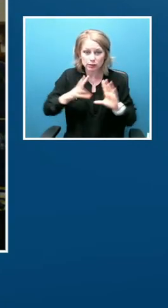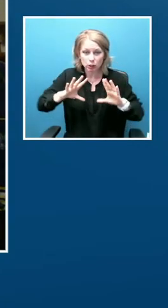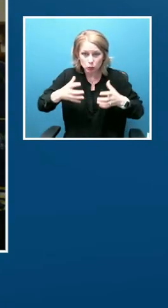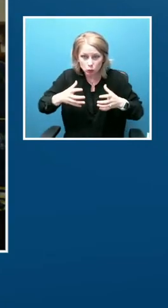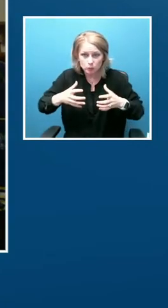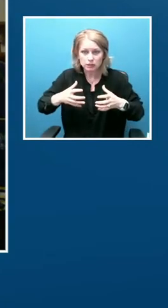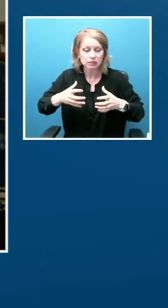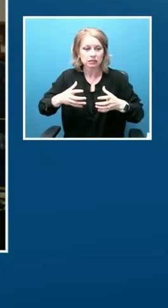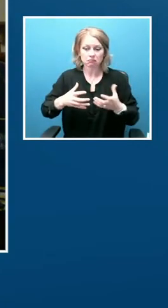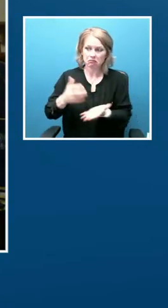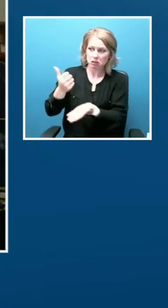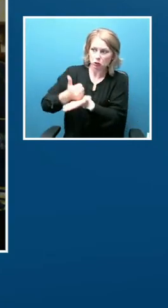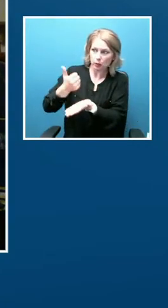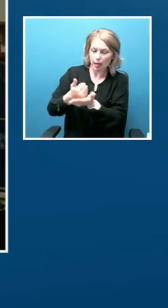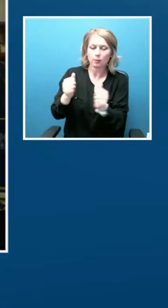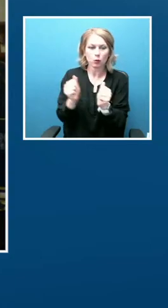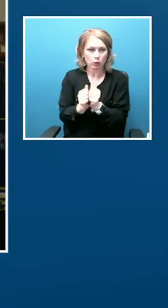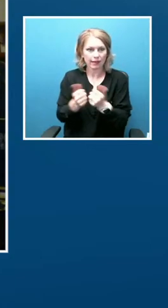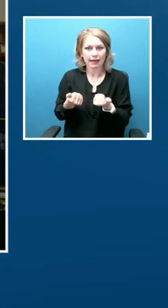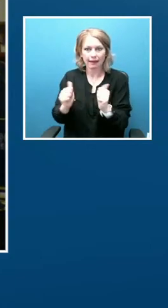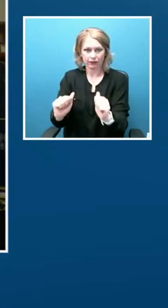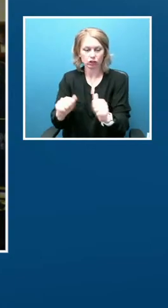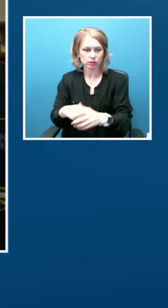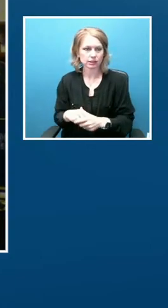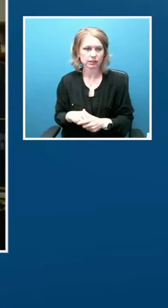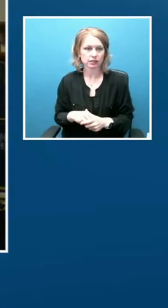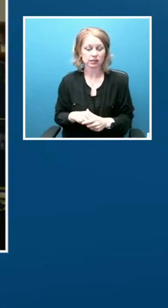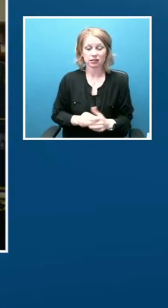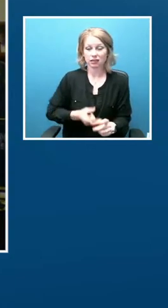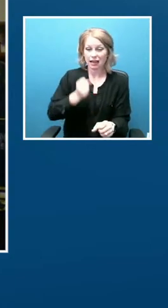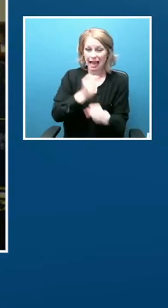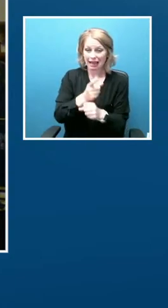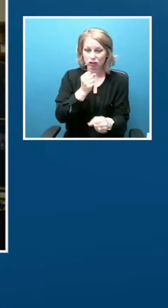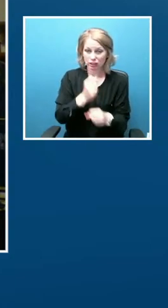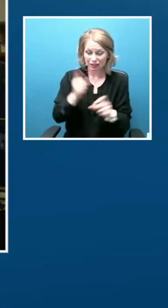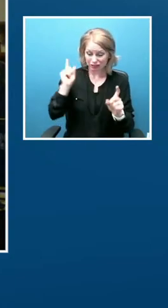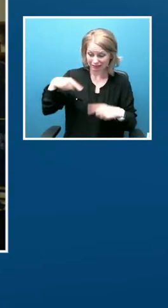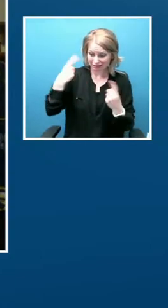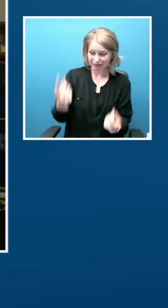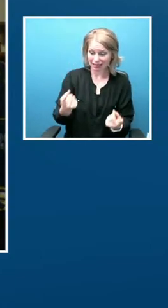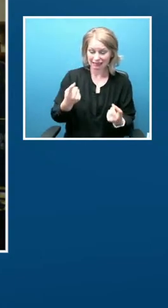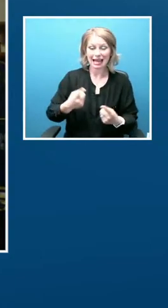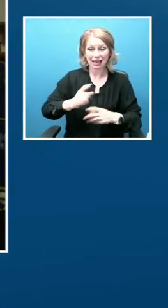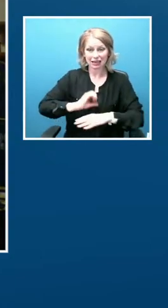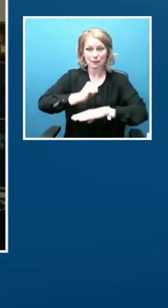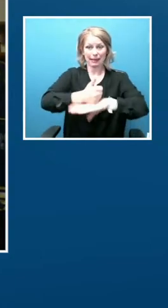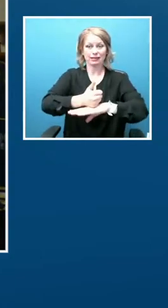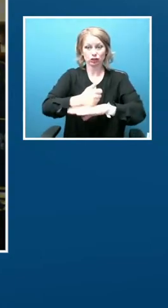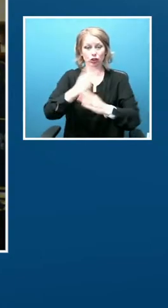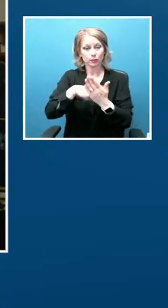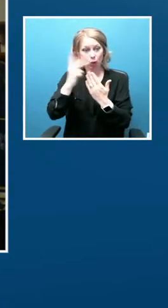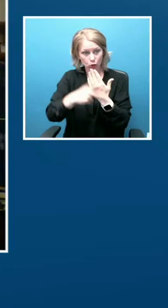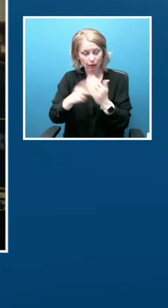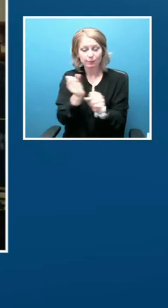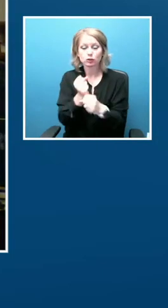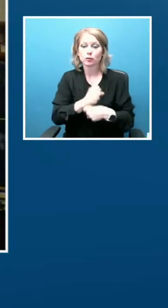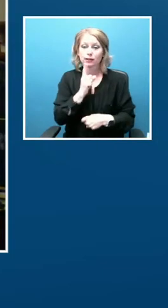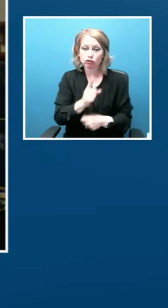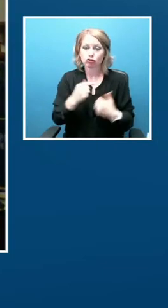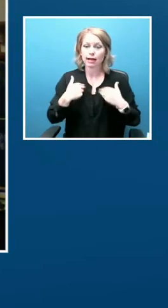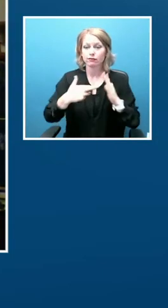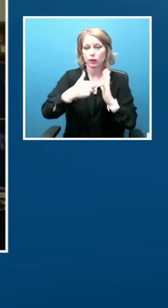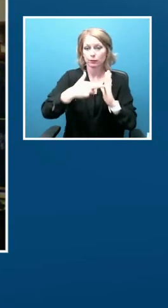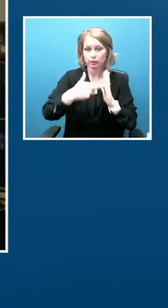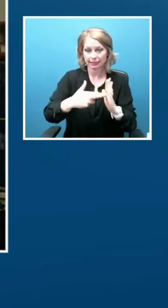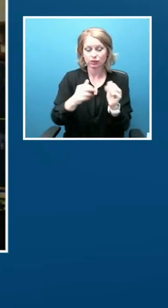effort. Each year since, we have administered programs to ensure representation in the Democratic Party.